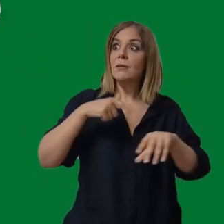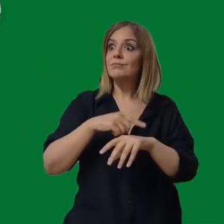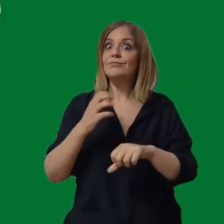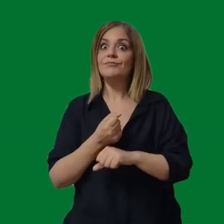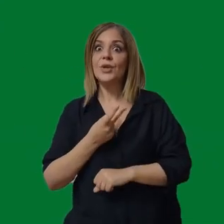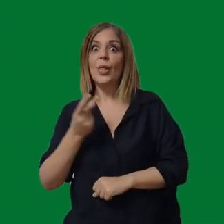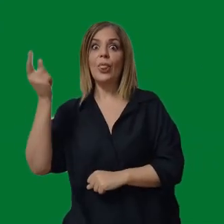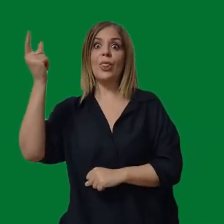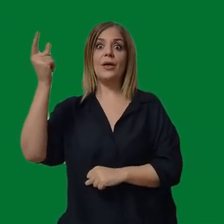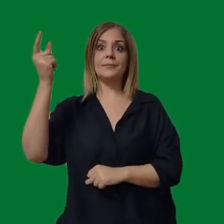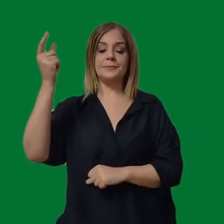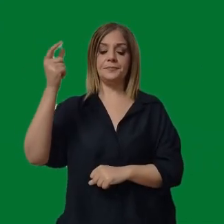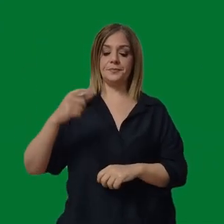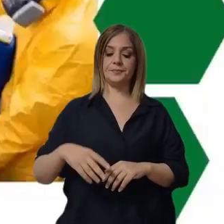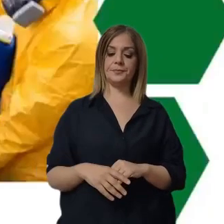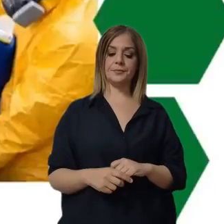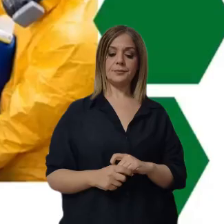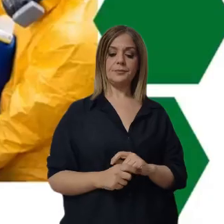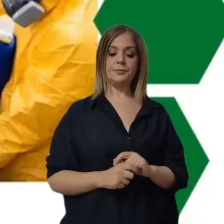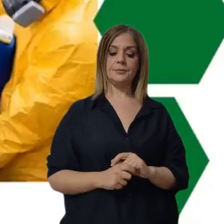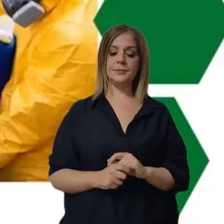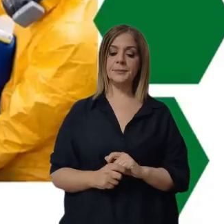place.